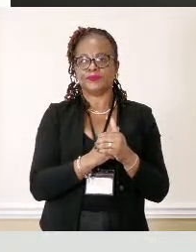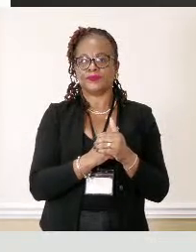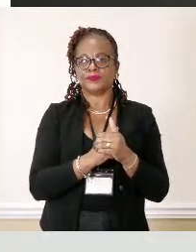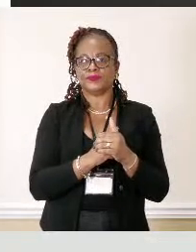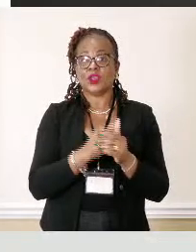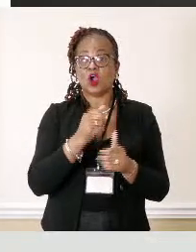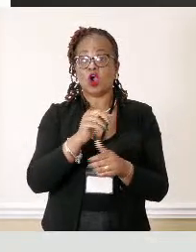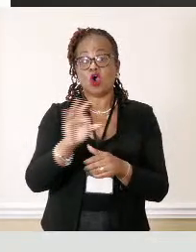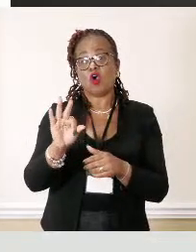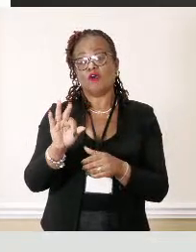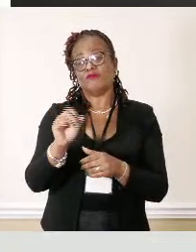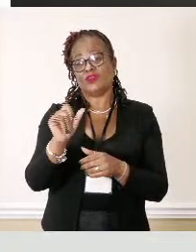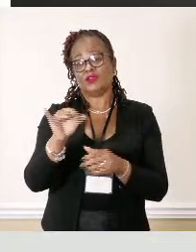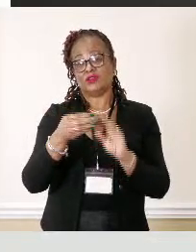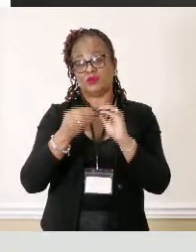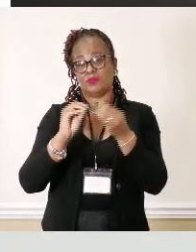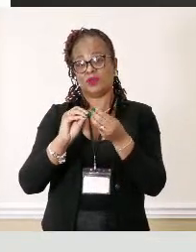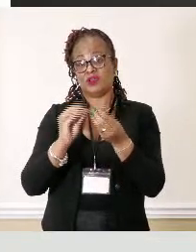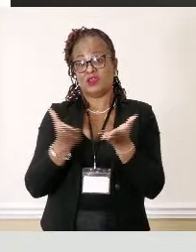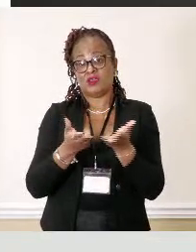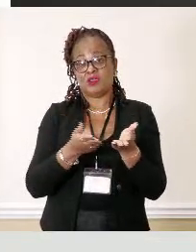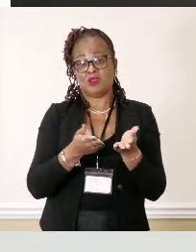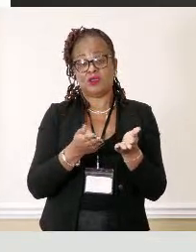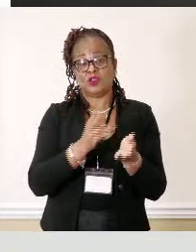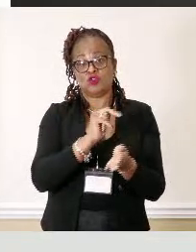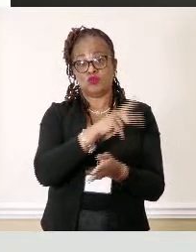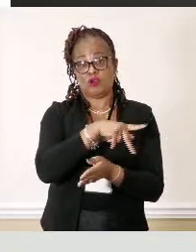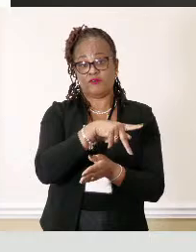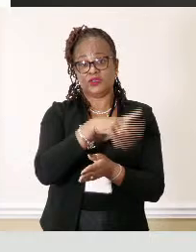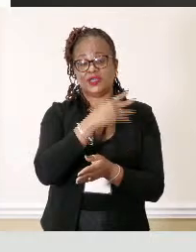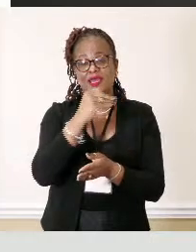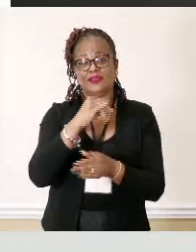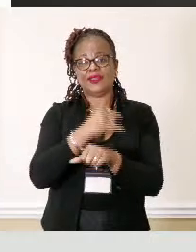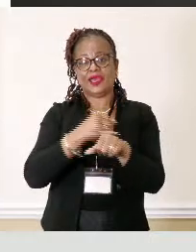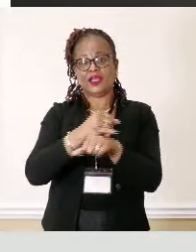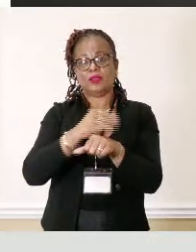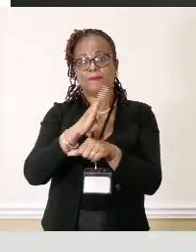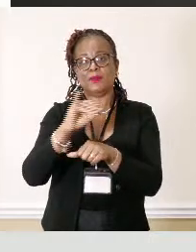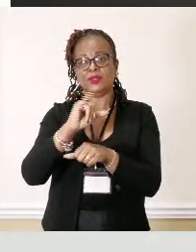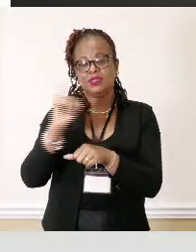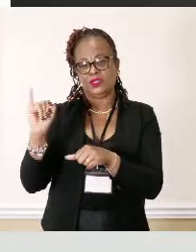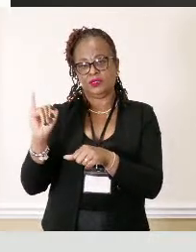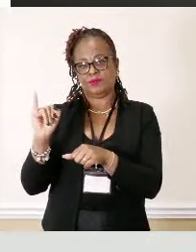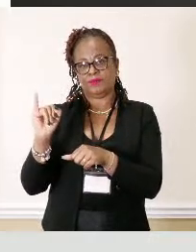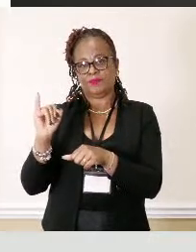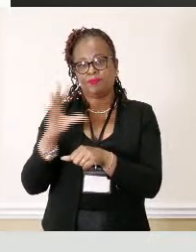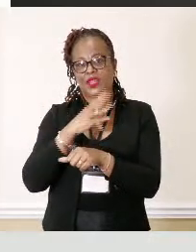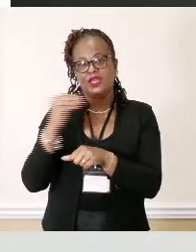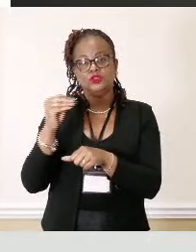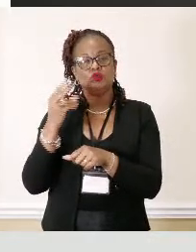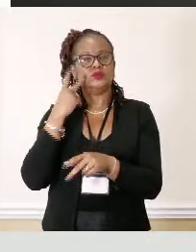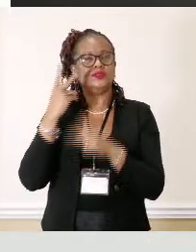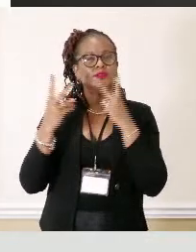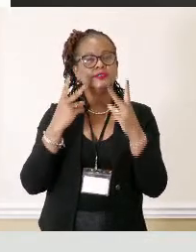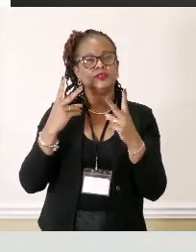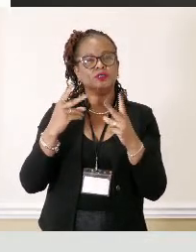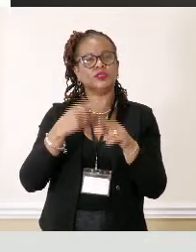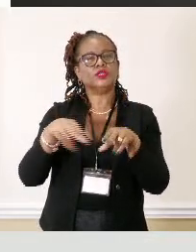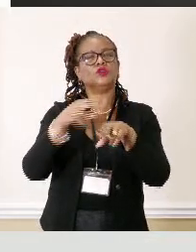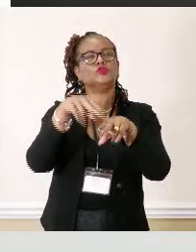Of that number, 8 were recorded in New Providence and 1 on the island of Bimini. And you would see the